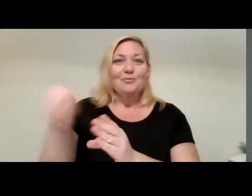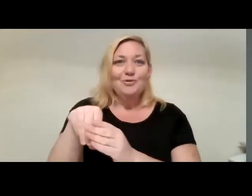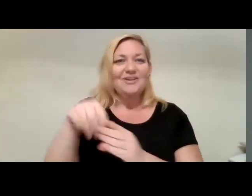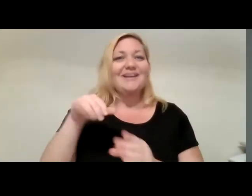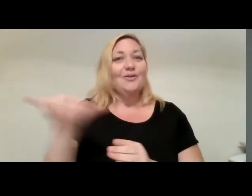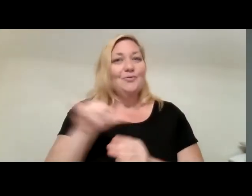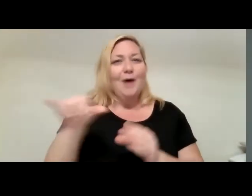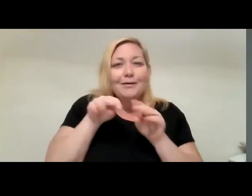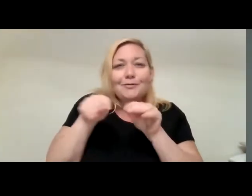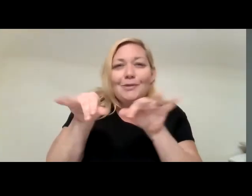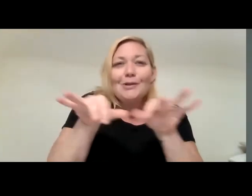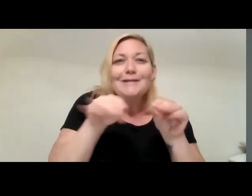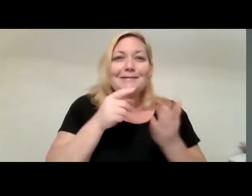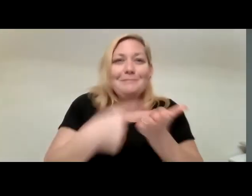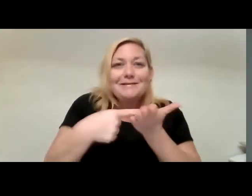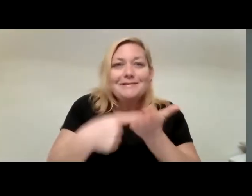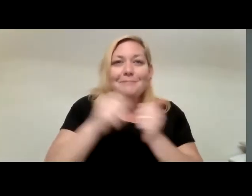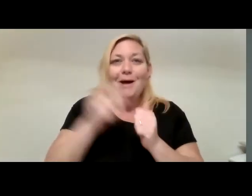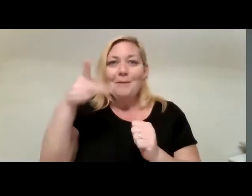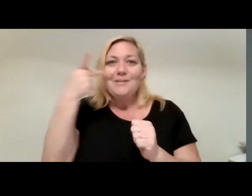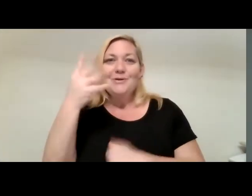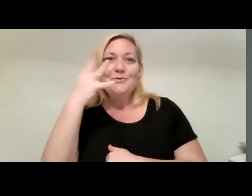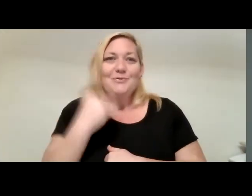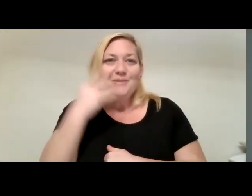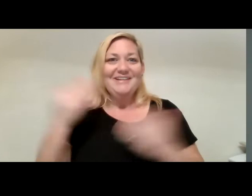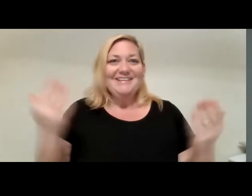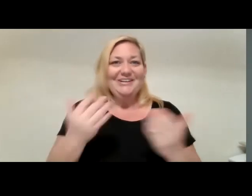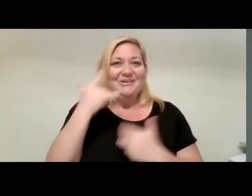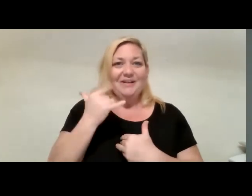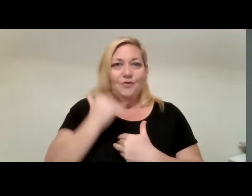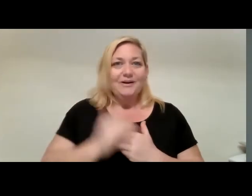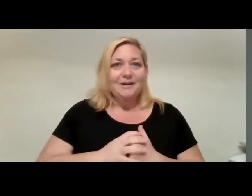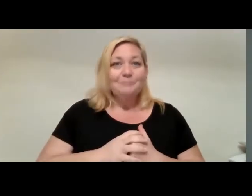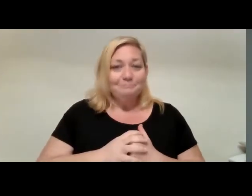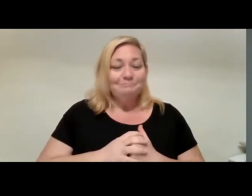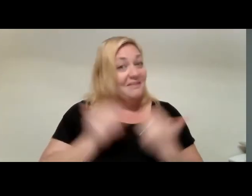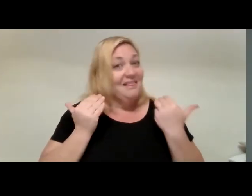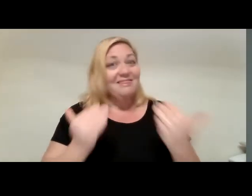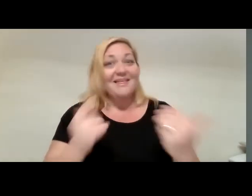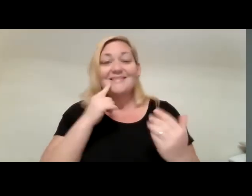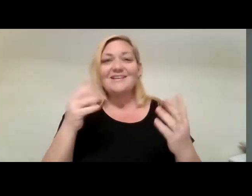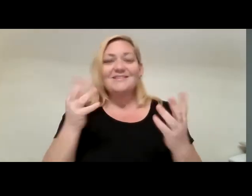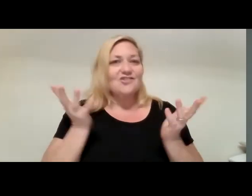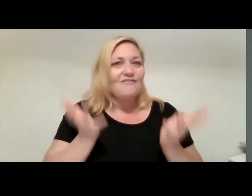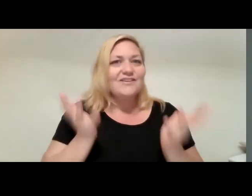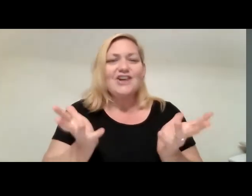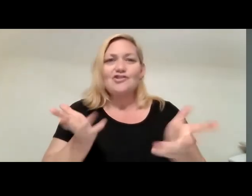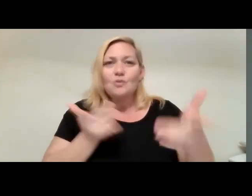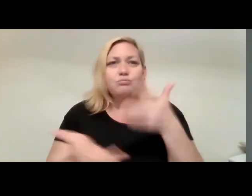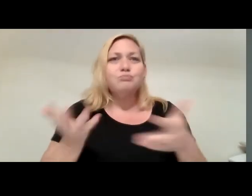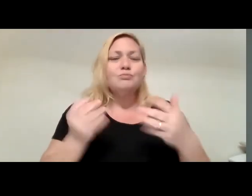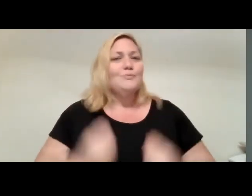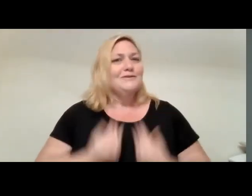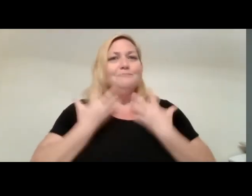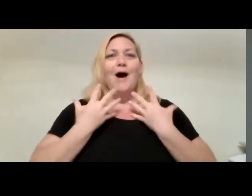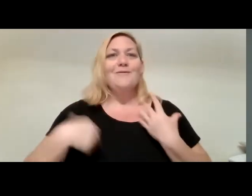as sprinkle in some discussions about our political experience here in California. Let this conversation inspire